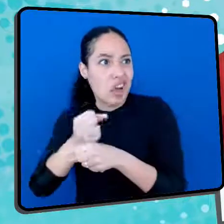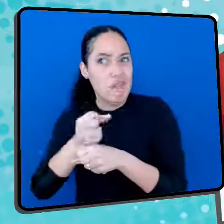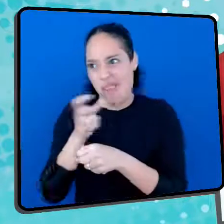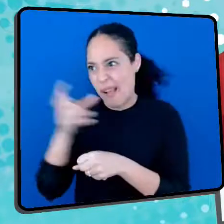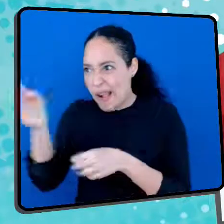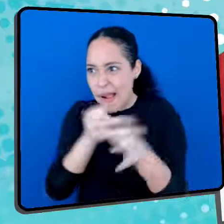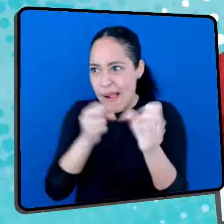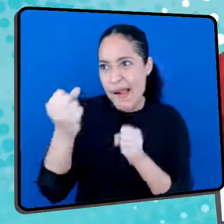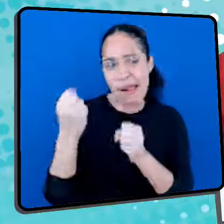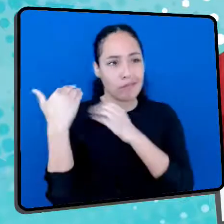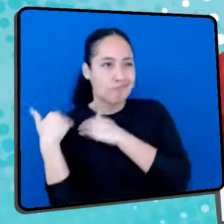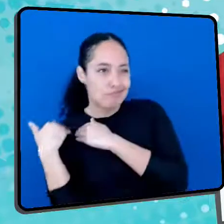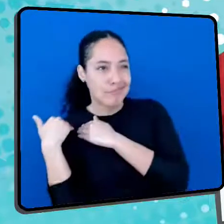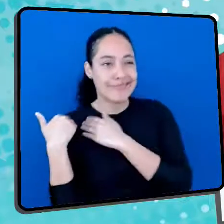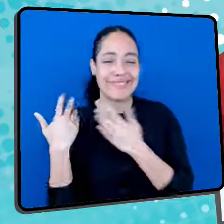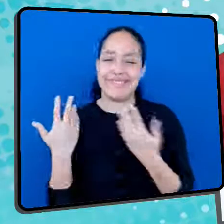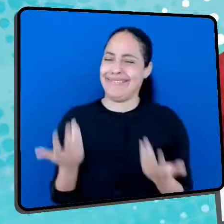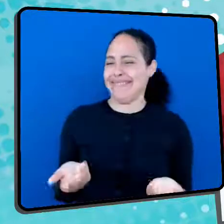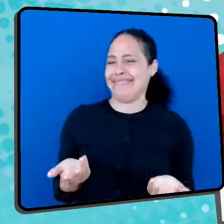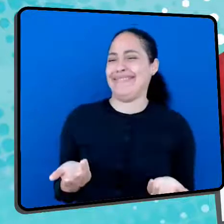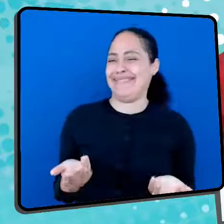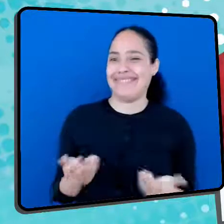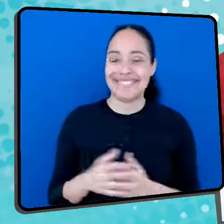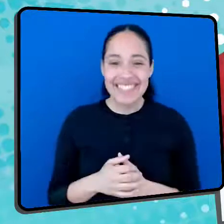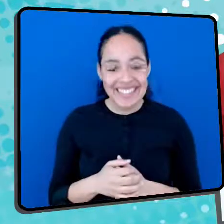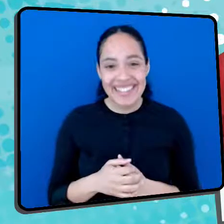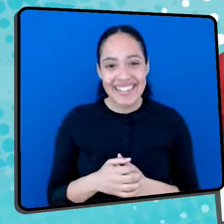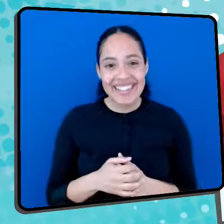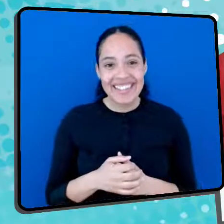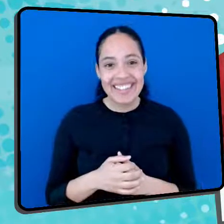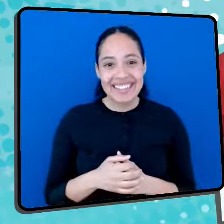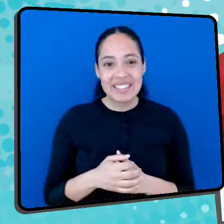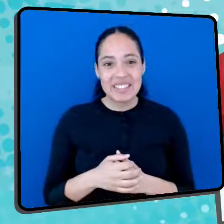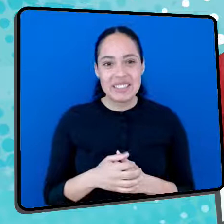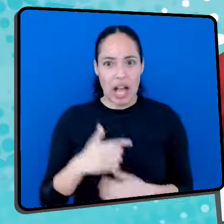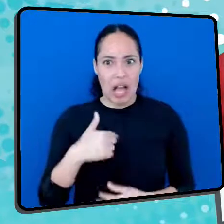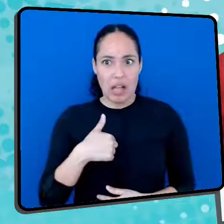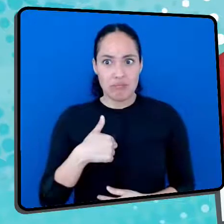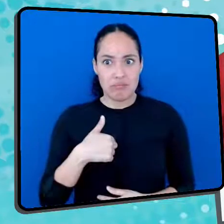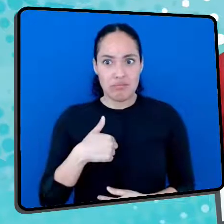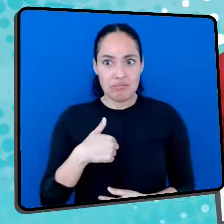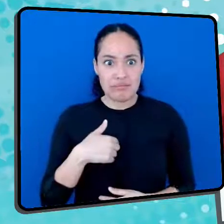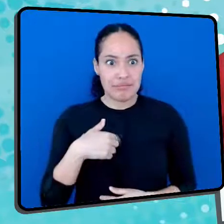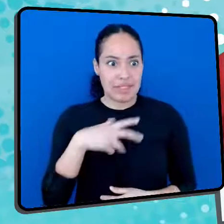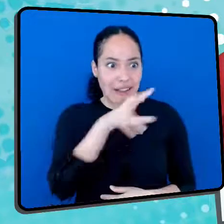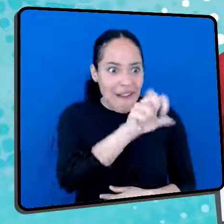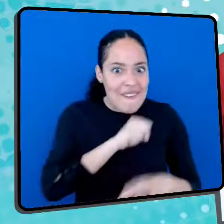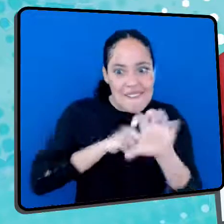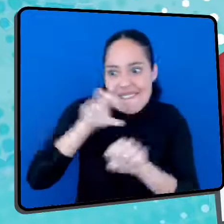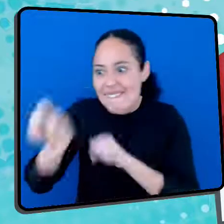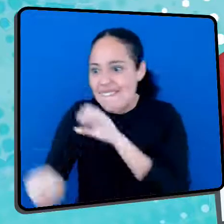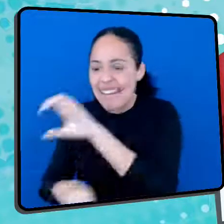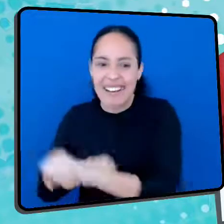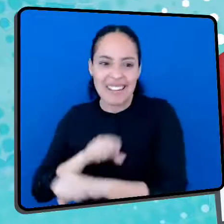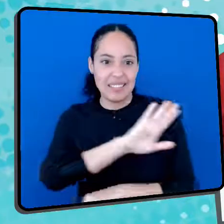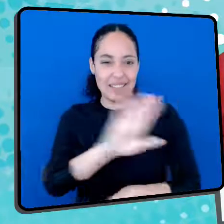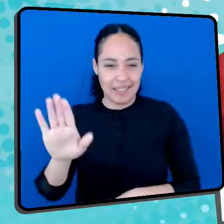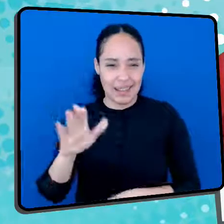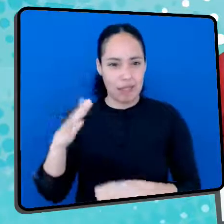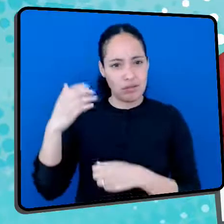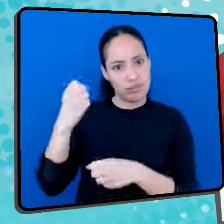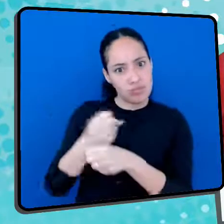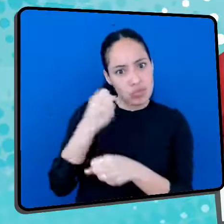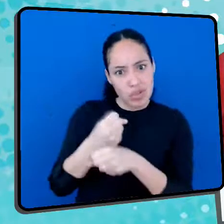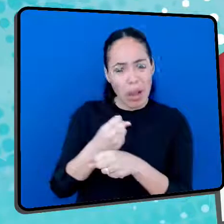not about that I am going to go and sit everywhere and work there, but like building an AI solution